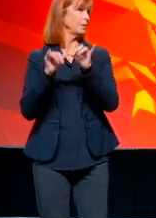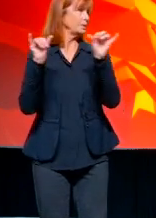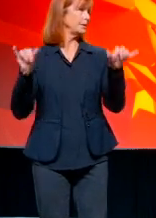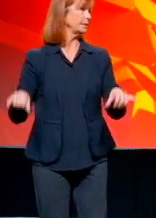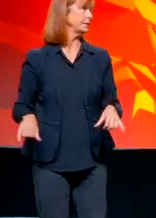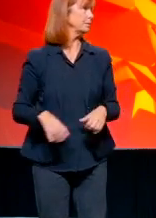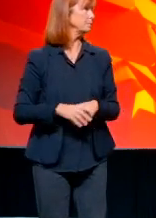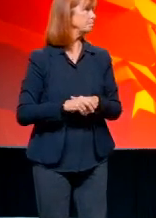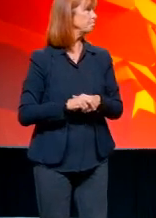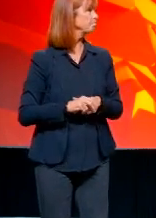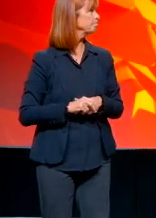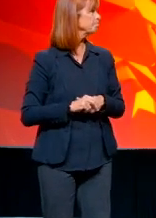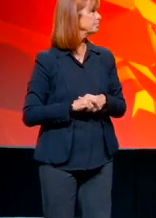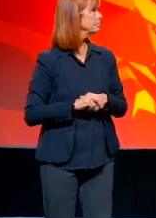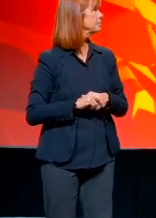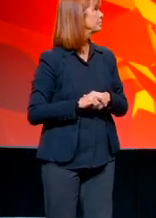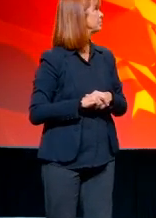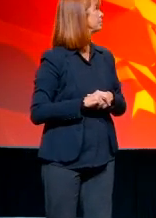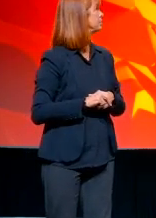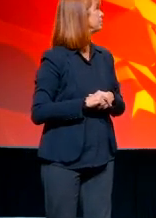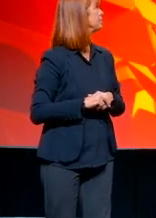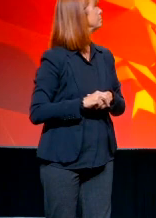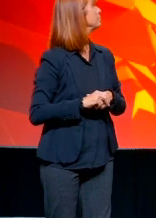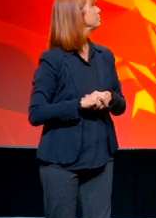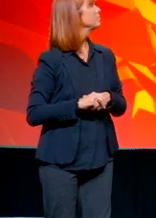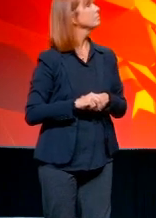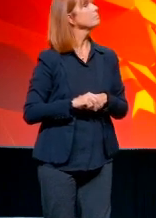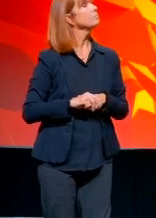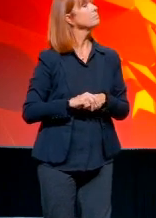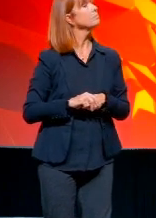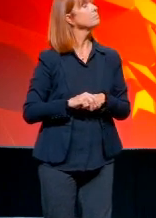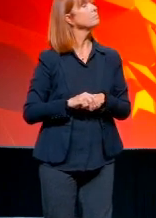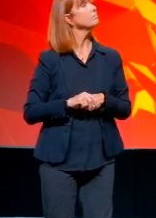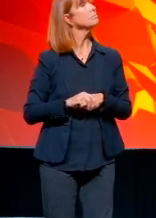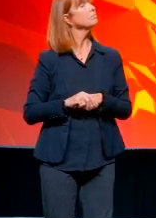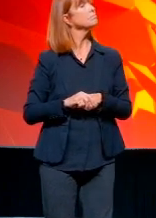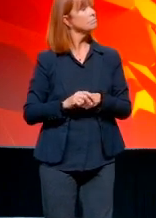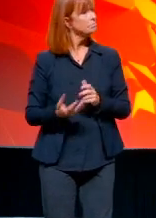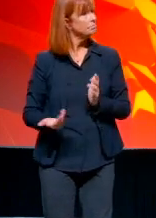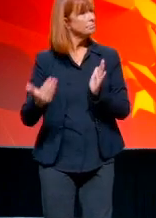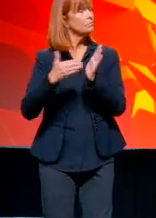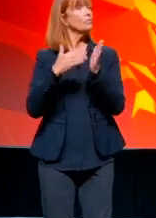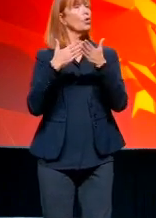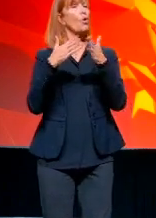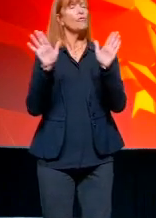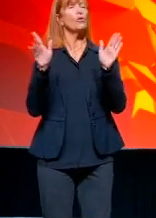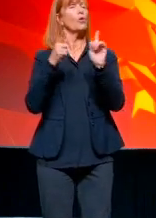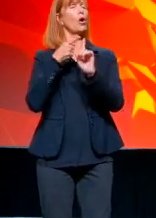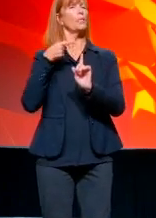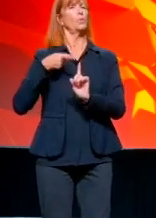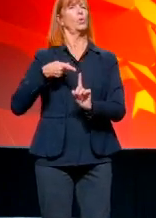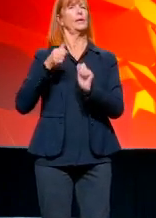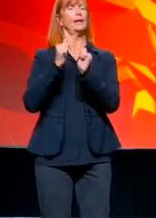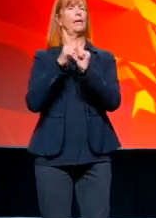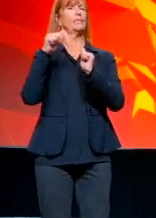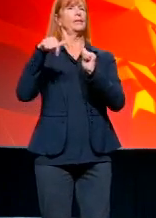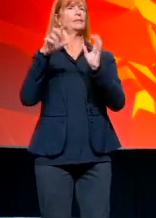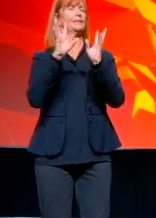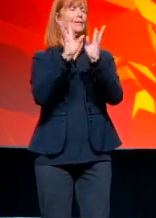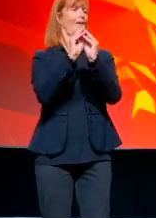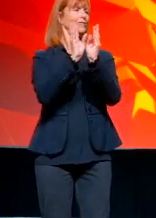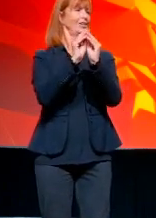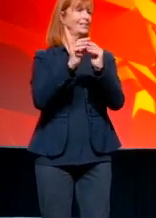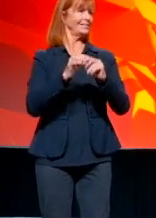learning settings. So with that, just to echo the overall kind of theme of the conference, right? So in the past decades, we